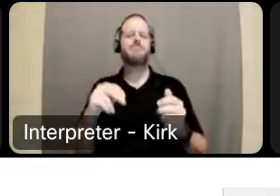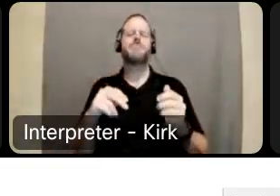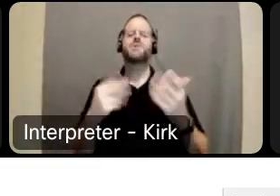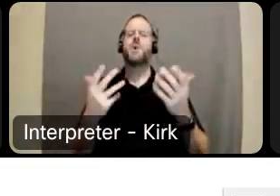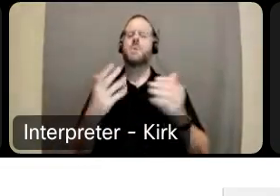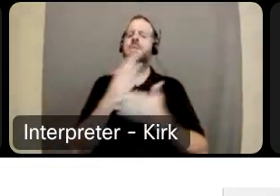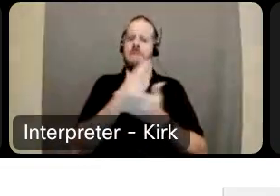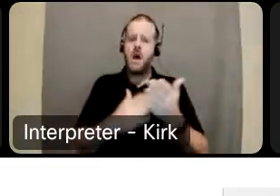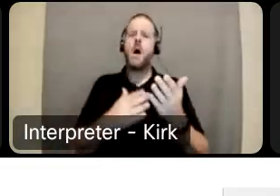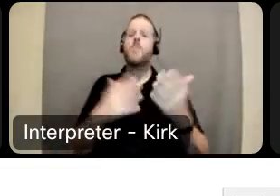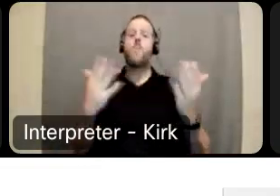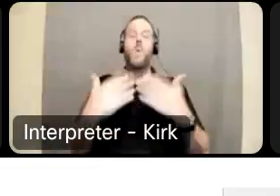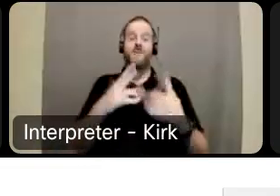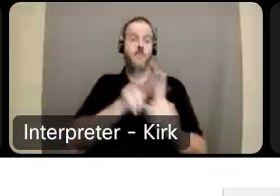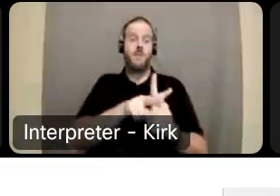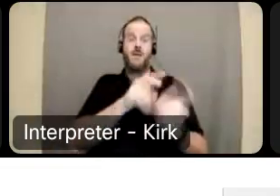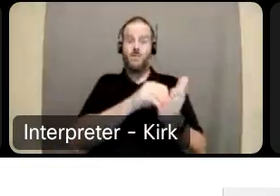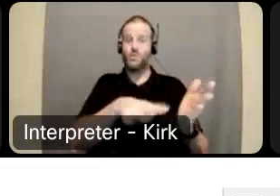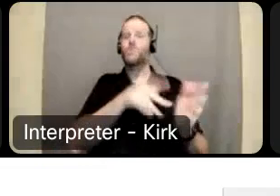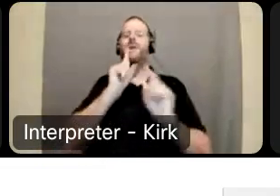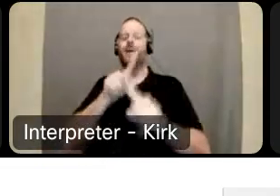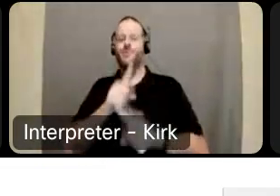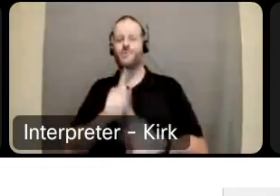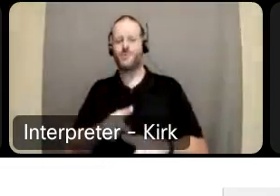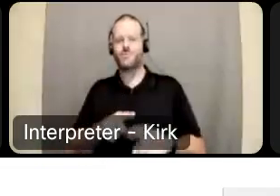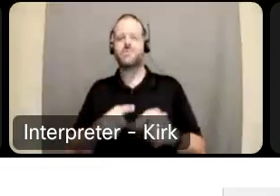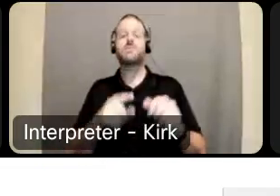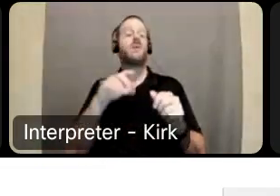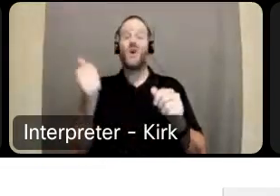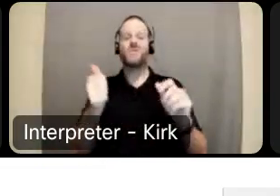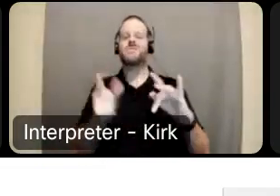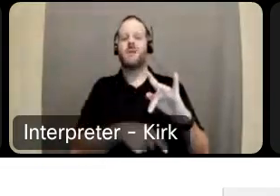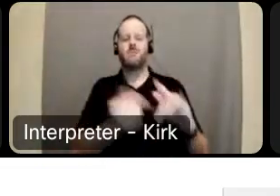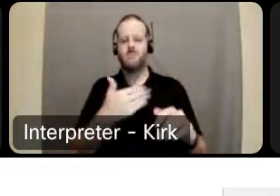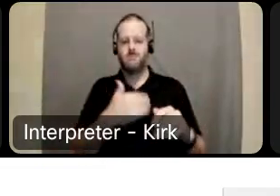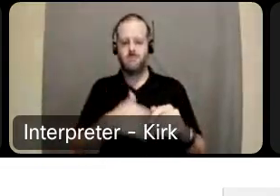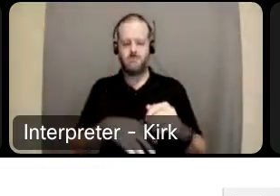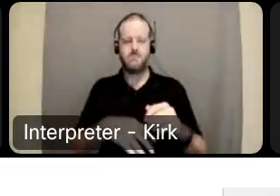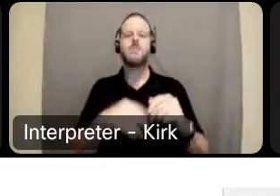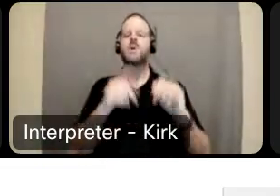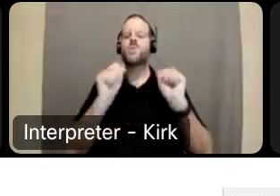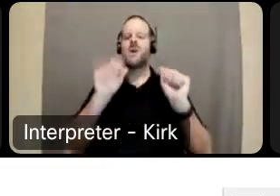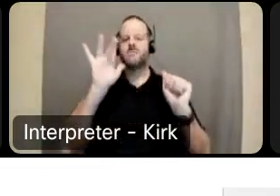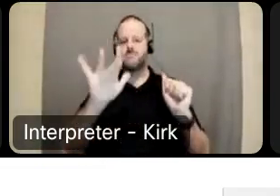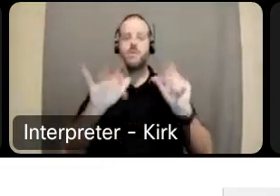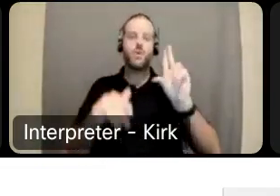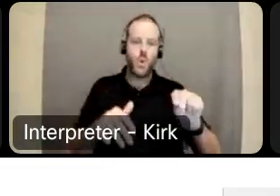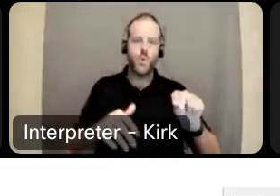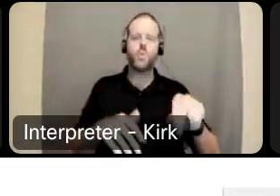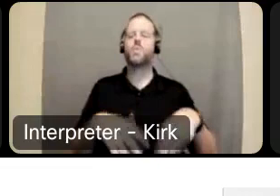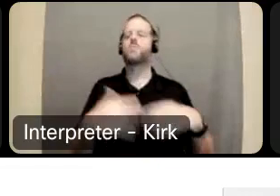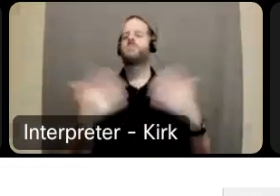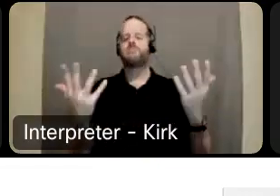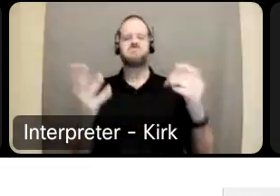needs, depending on the data that you have, you may be filling out some of these sections, you may be filling out portions of these sections, or you may be skipping some of